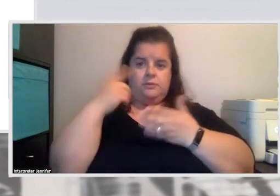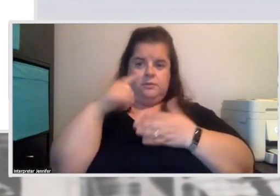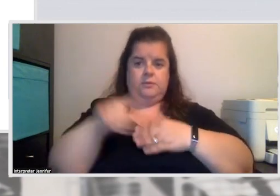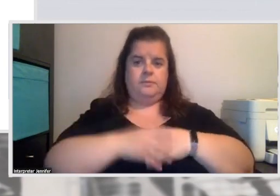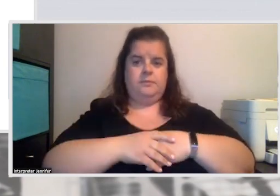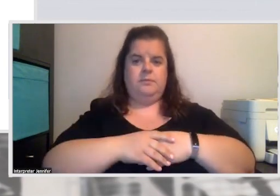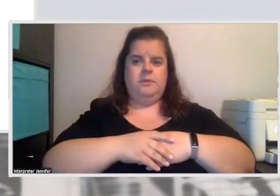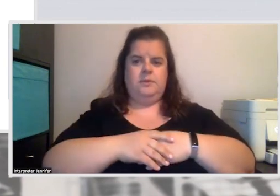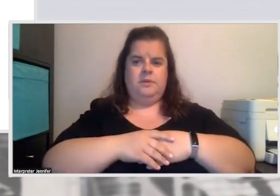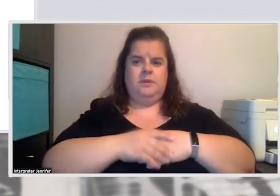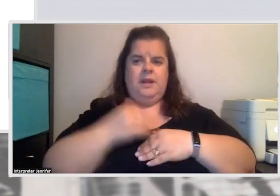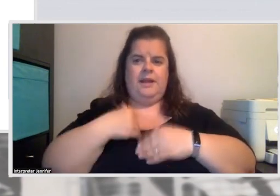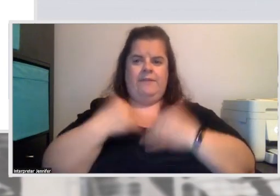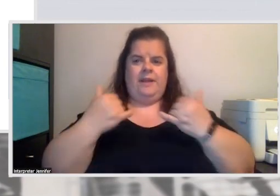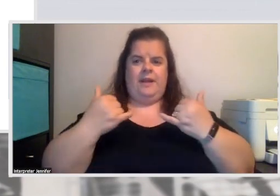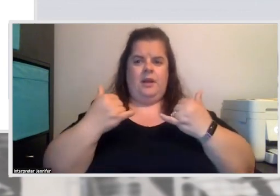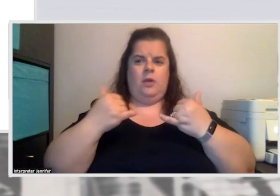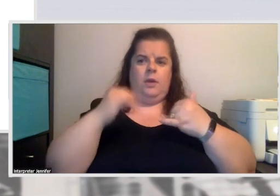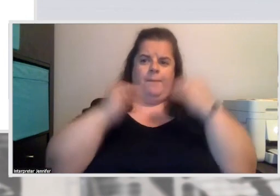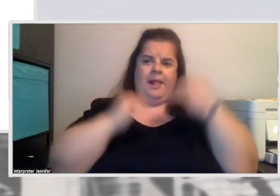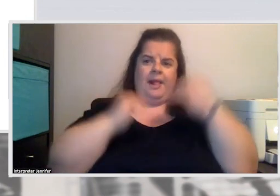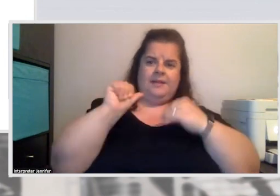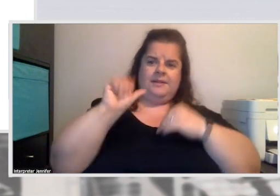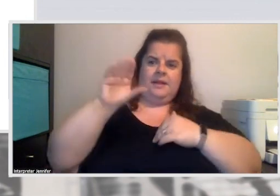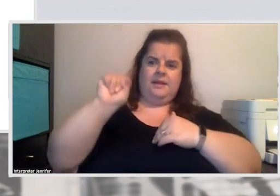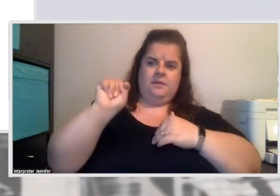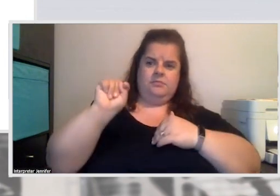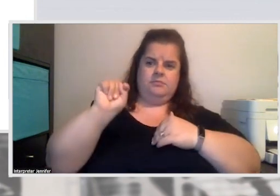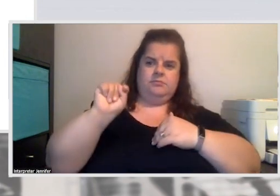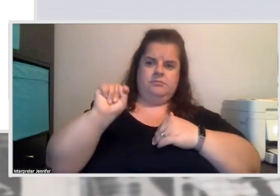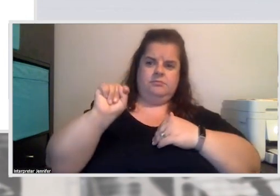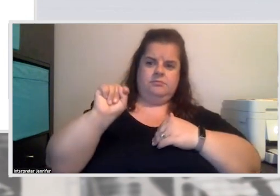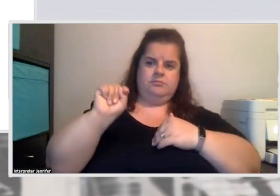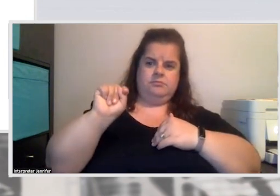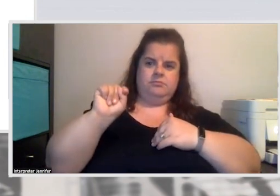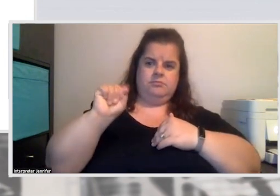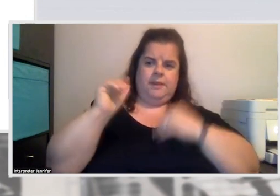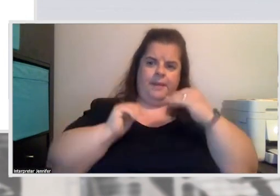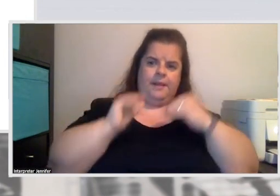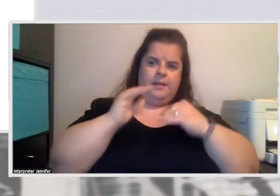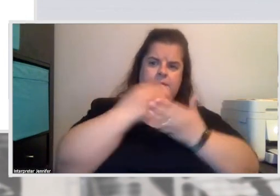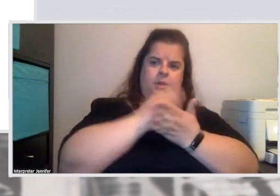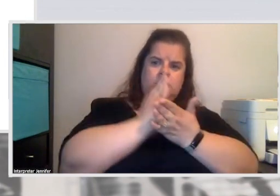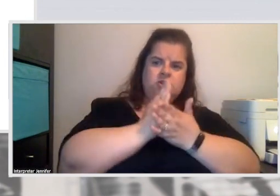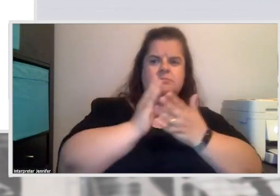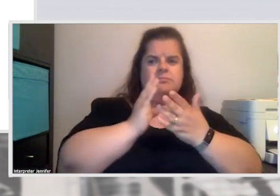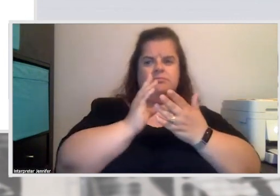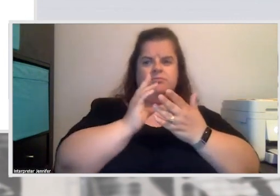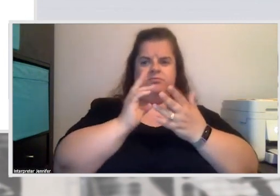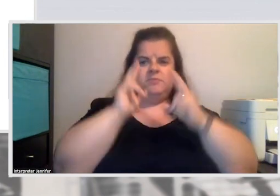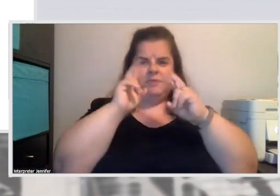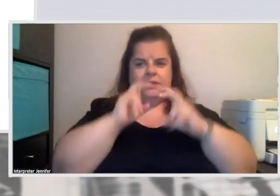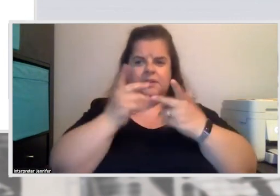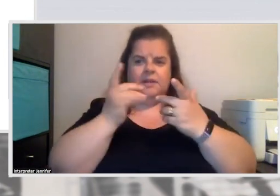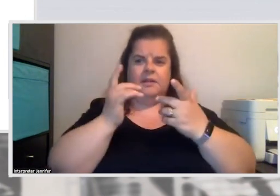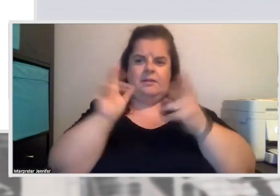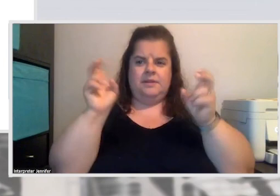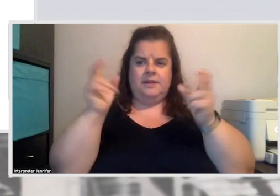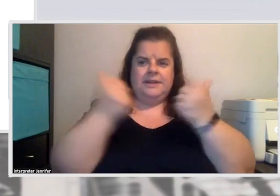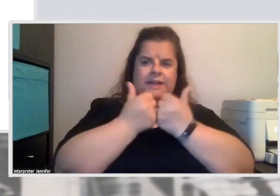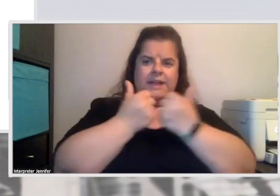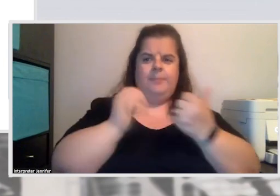have out now Balancing Act, which is a kind of balanced budget simulator. It's a fun kind of gamified version of our